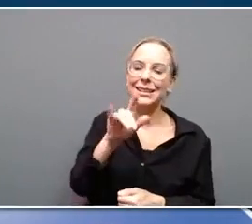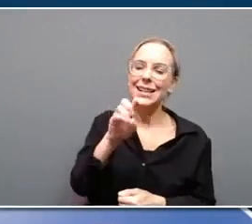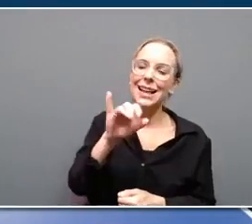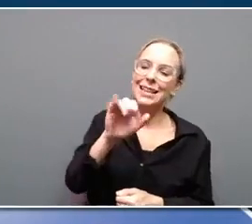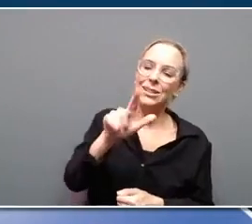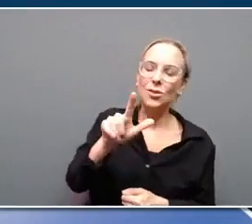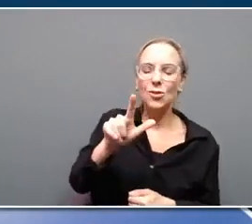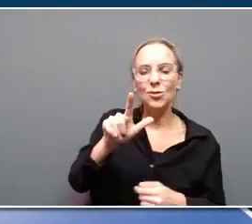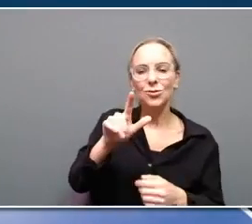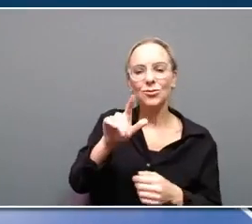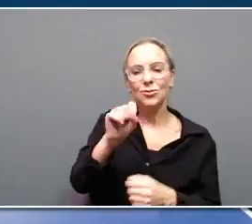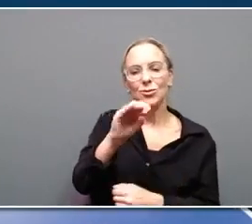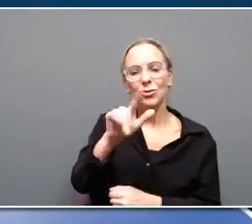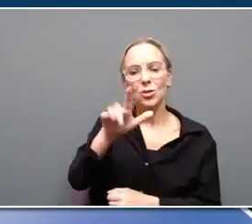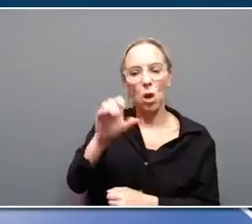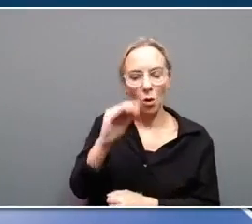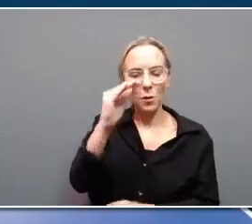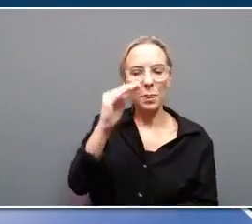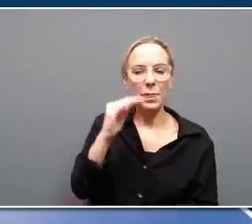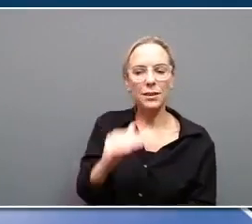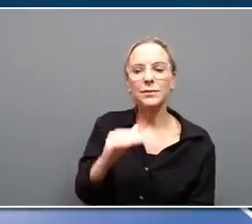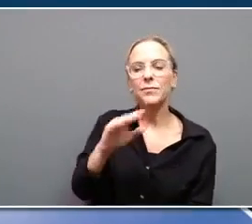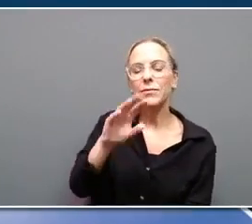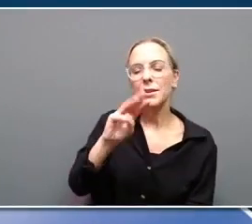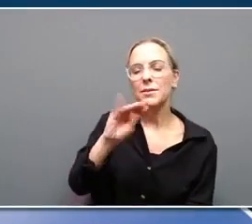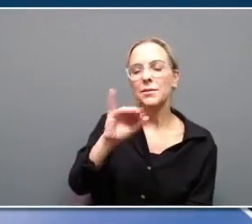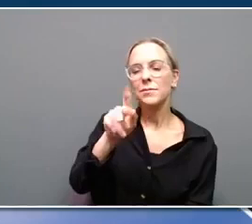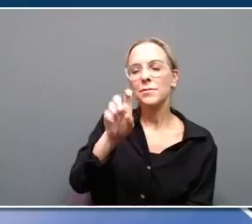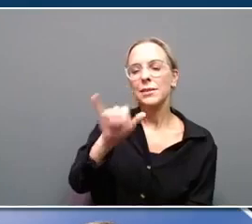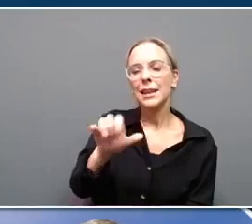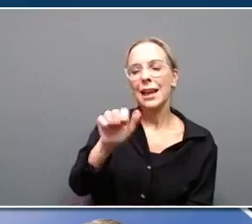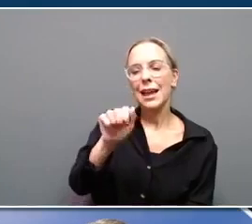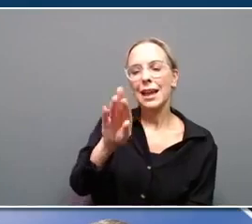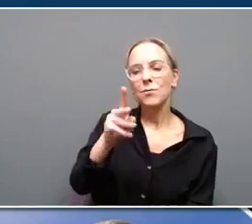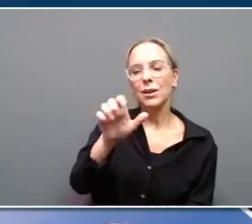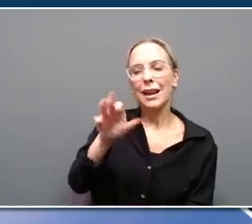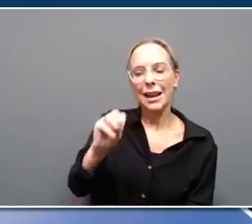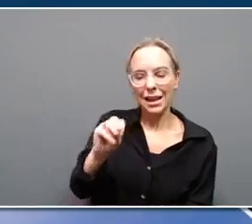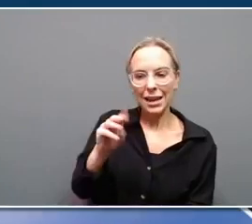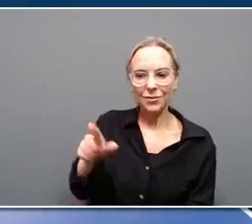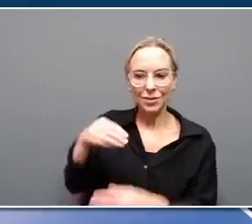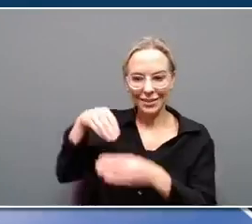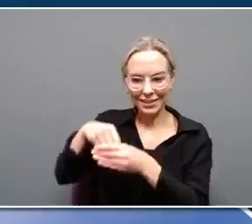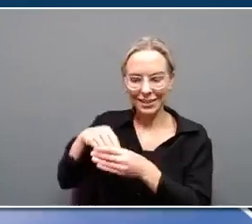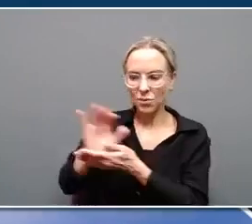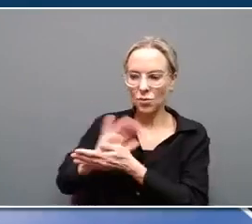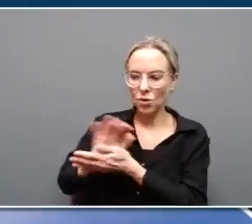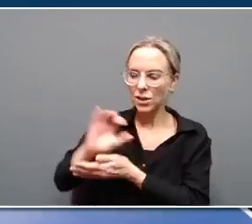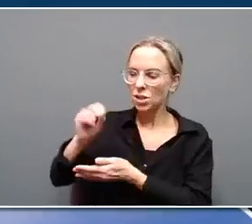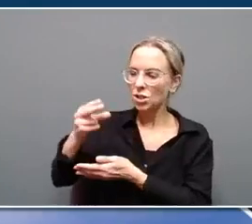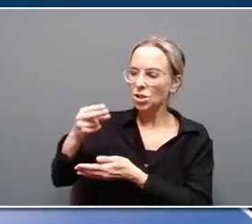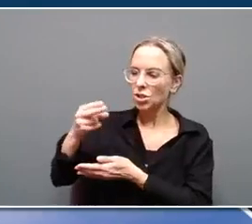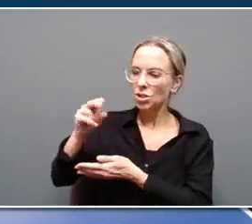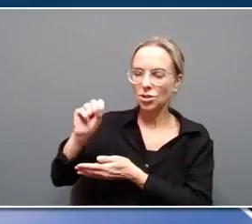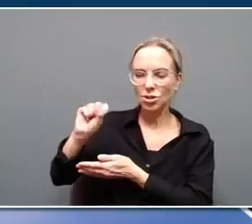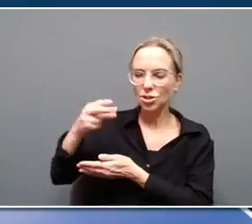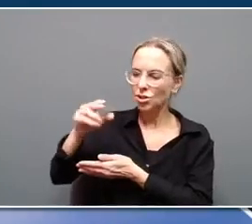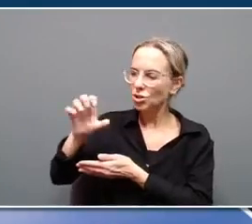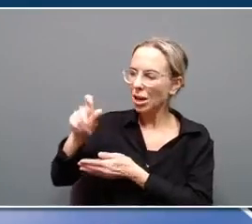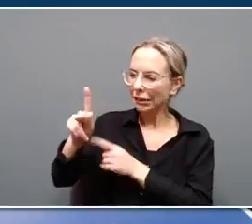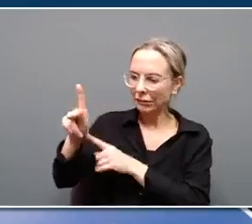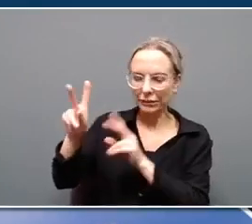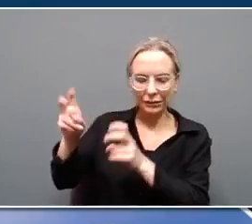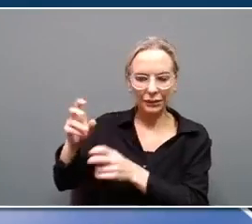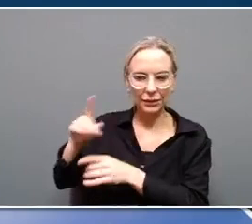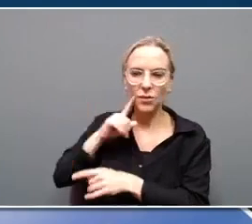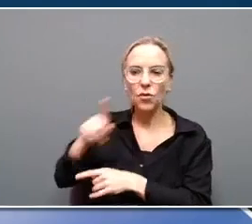And Paducah native Mickey Abraham is a cast member featured in Shucked, which is a nominee for Musical